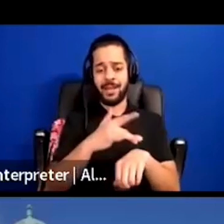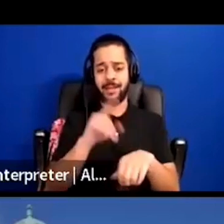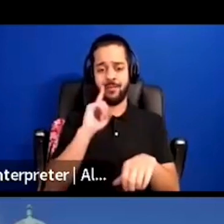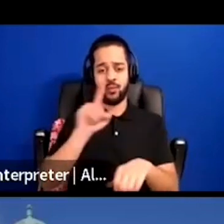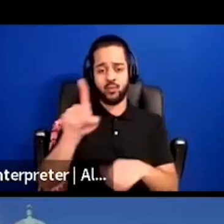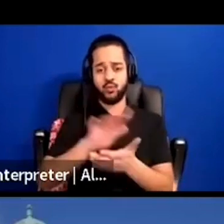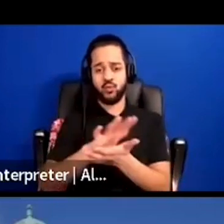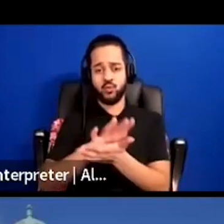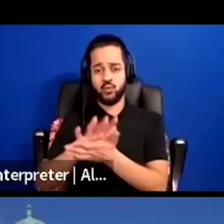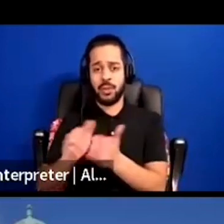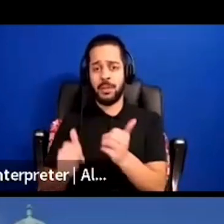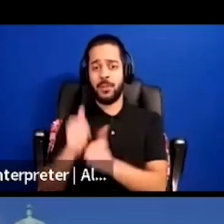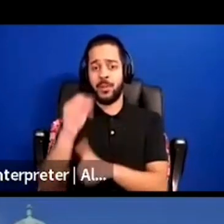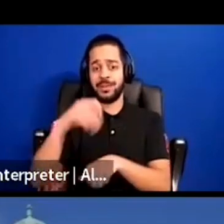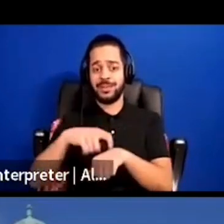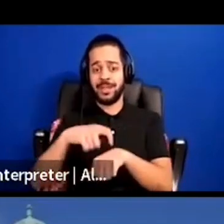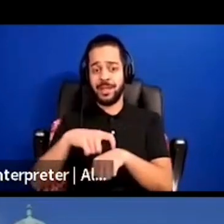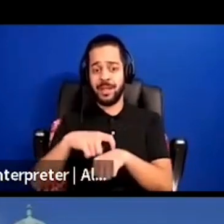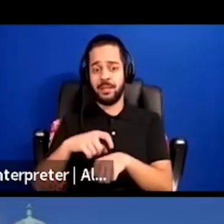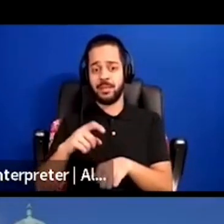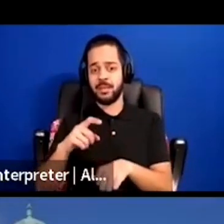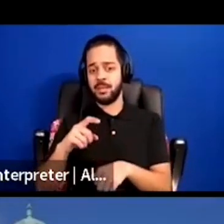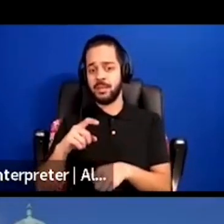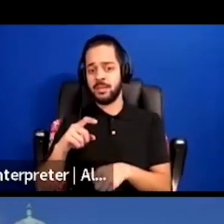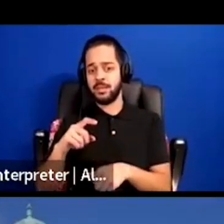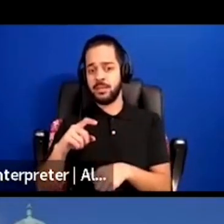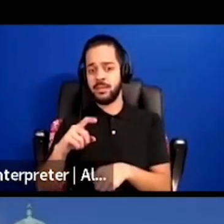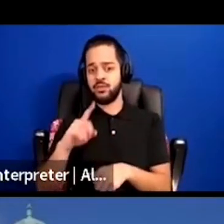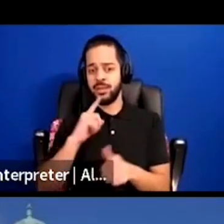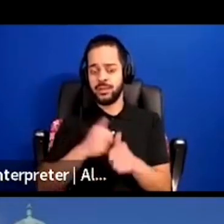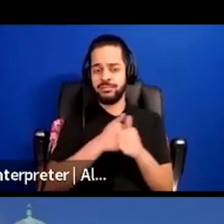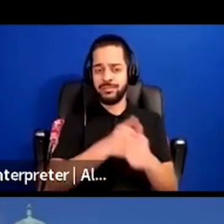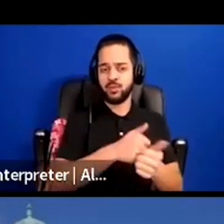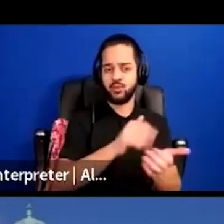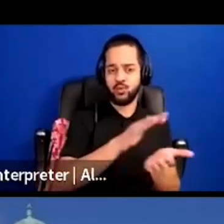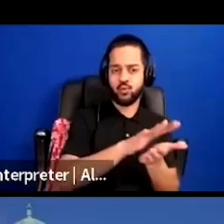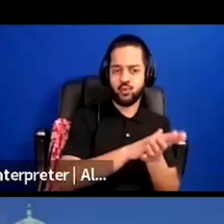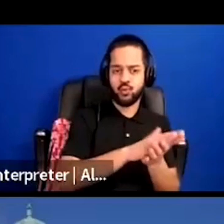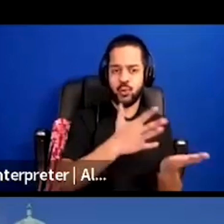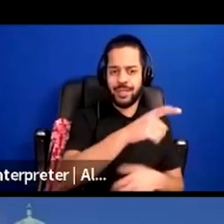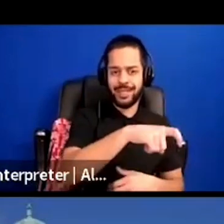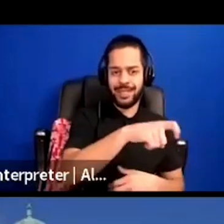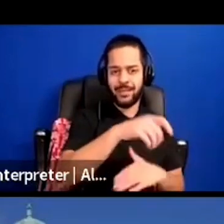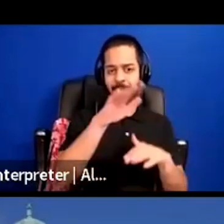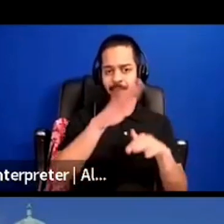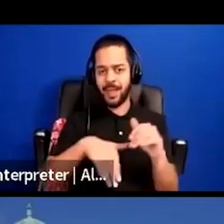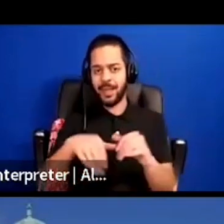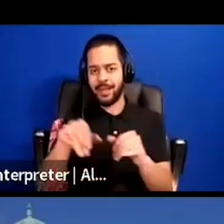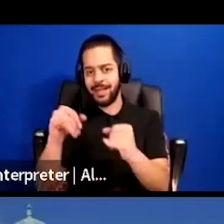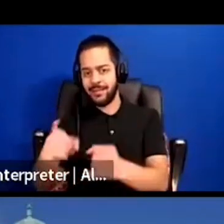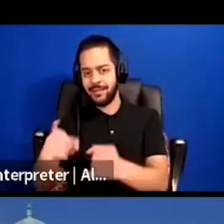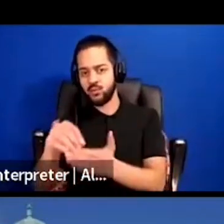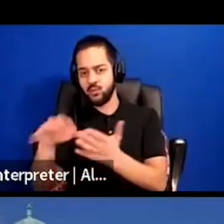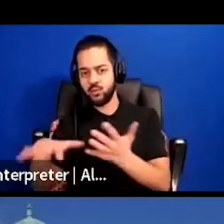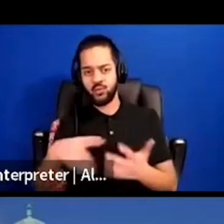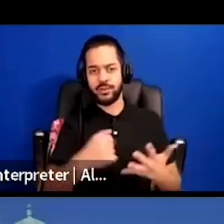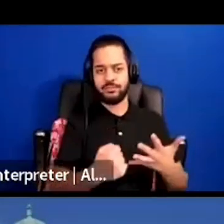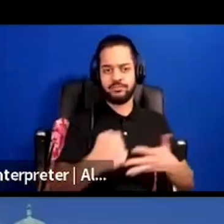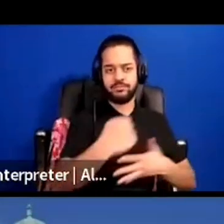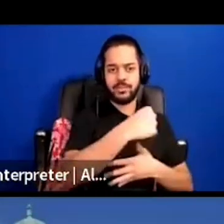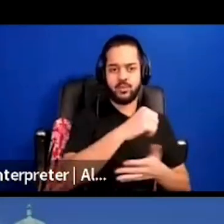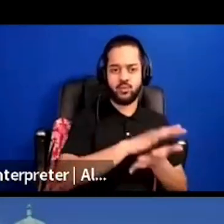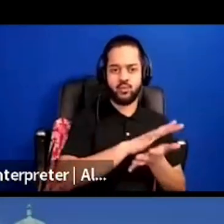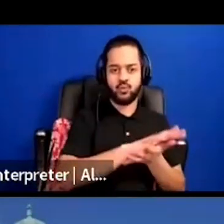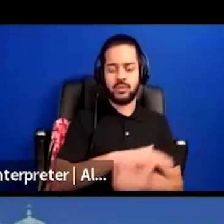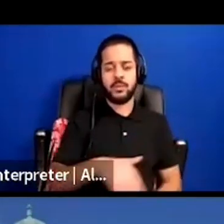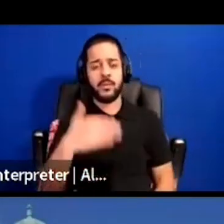times it's more what the school can do versus what the student needs. And that becomes the problem. Yeah. Thank you,